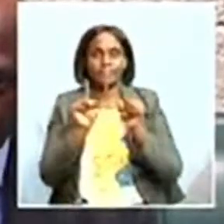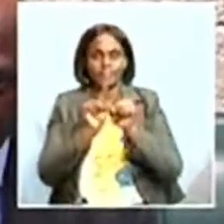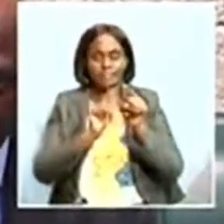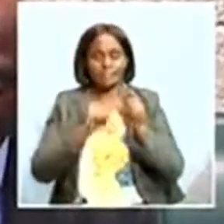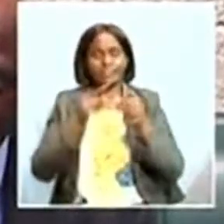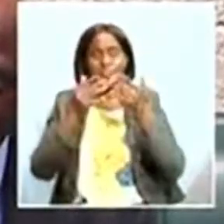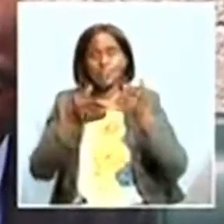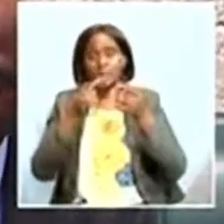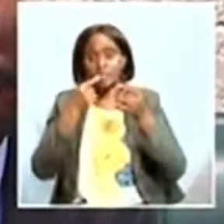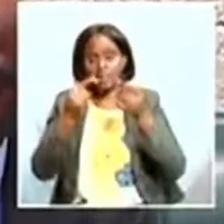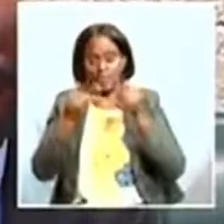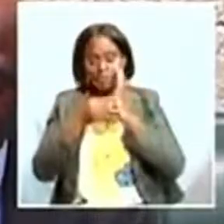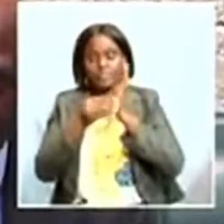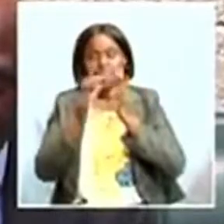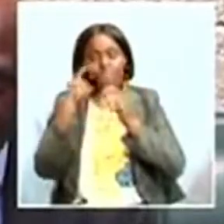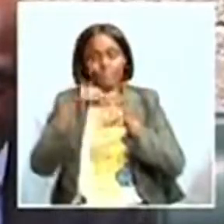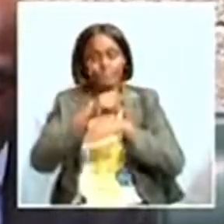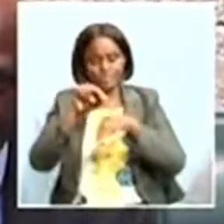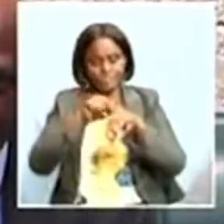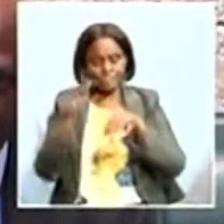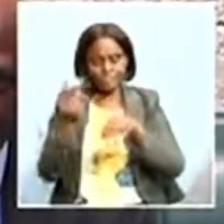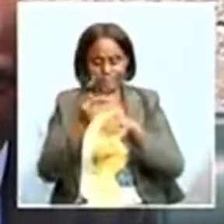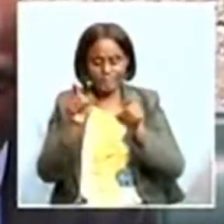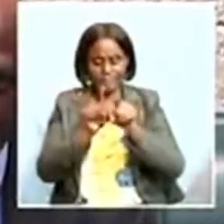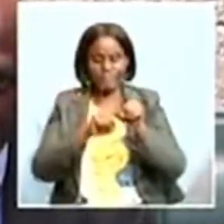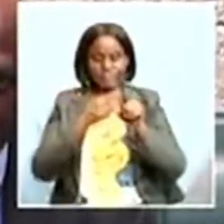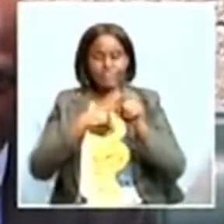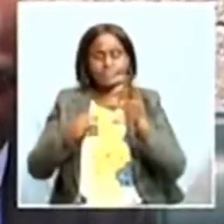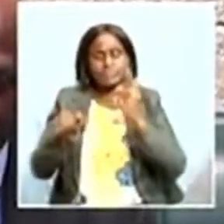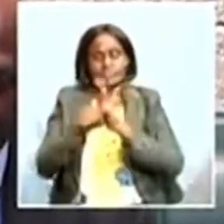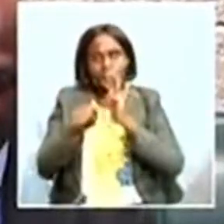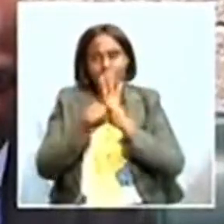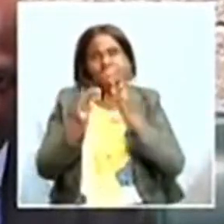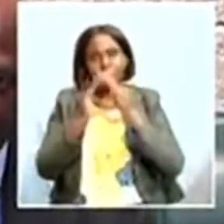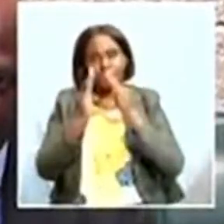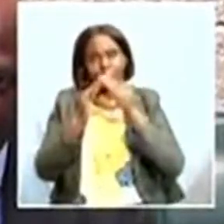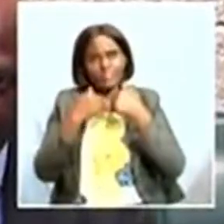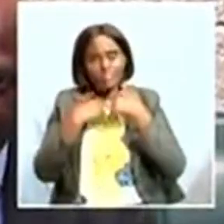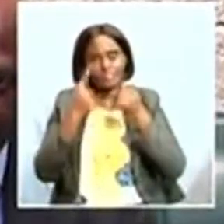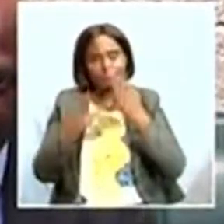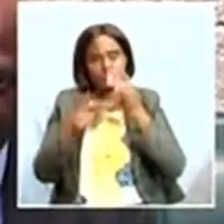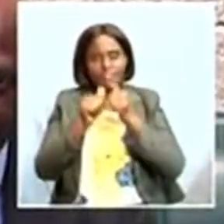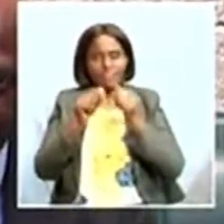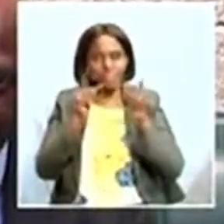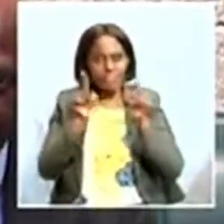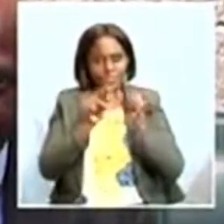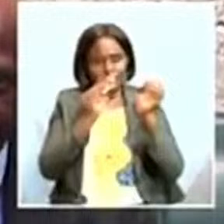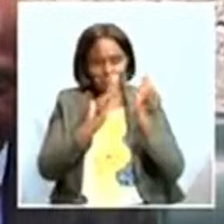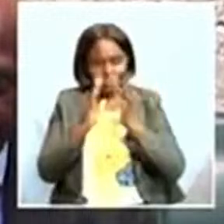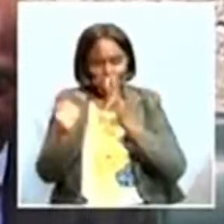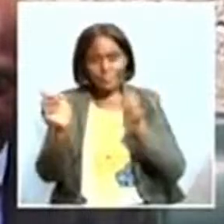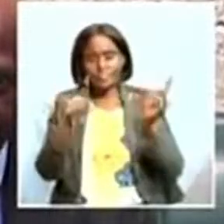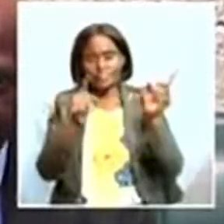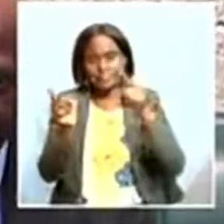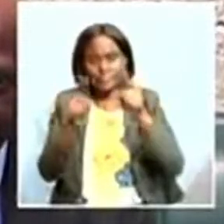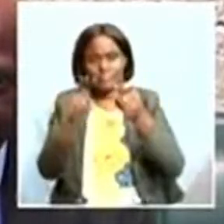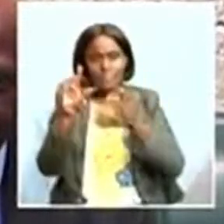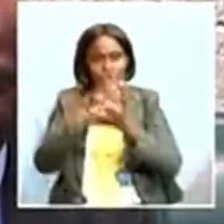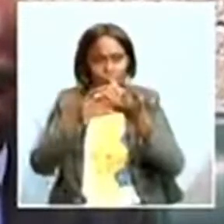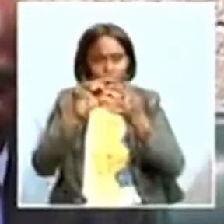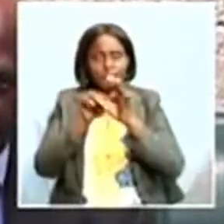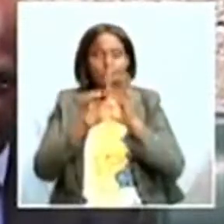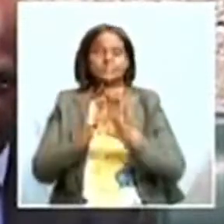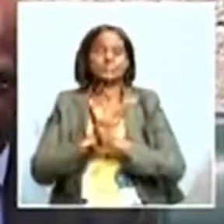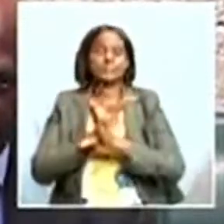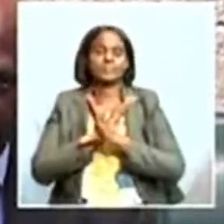alleging that the leaders of these nations have been holding secret meetings with the intent to incite instability in